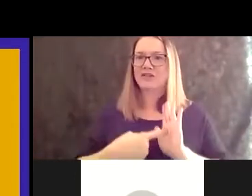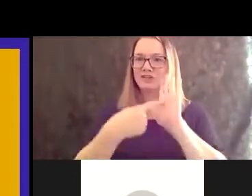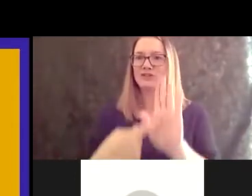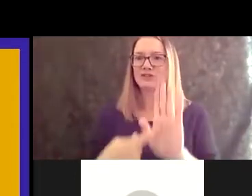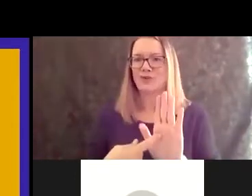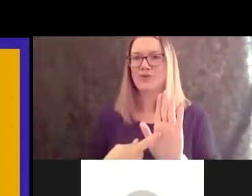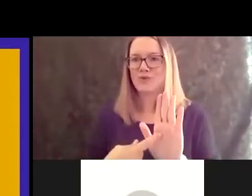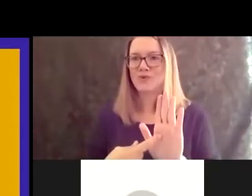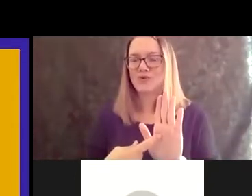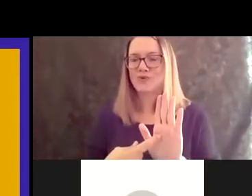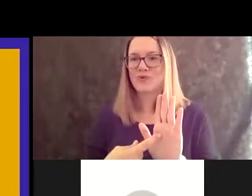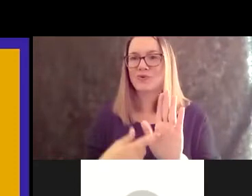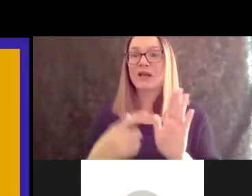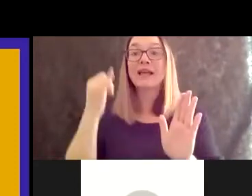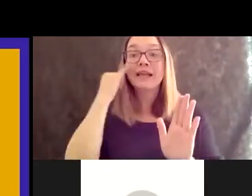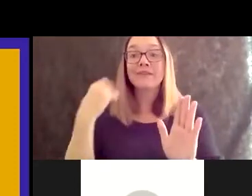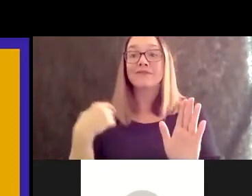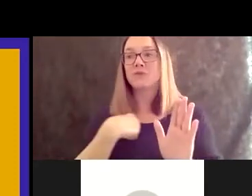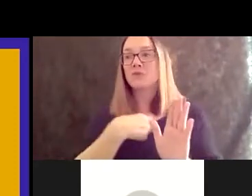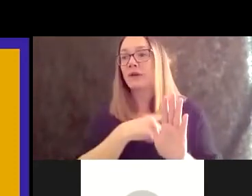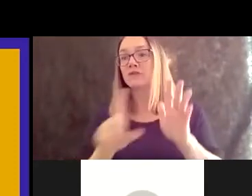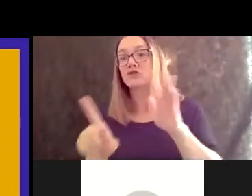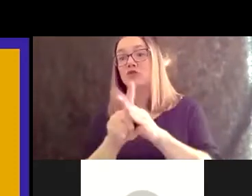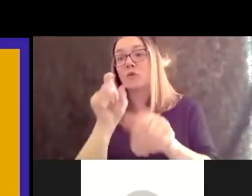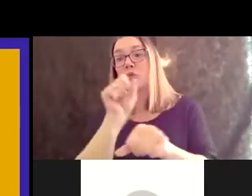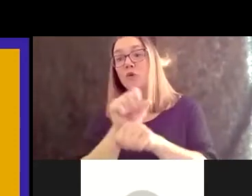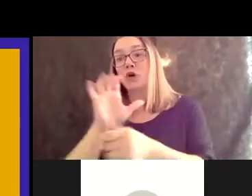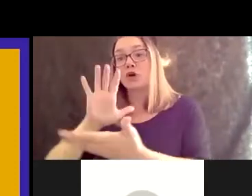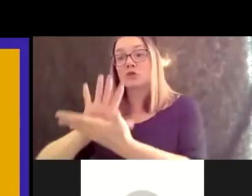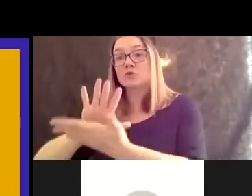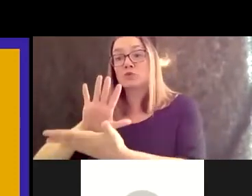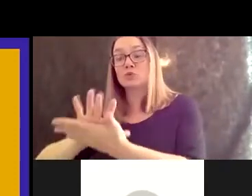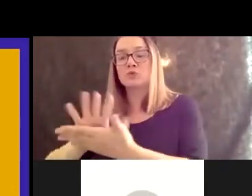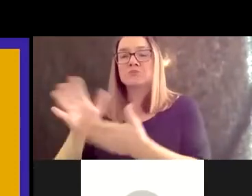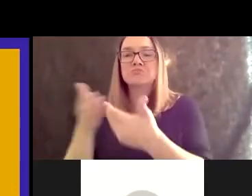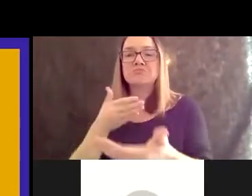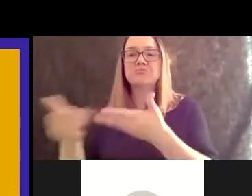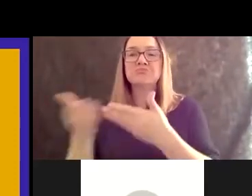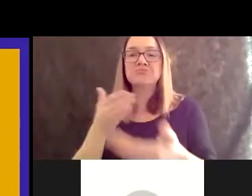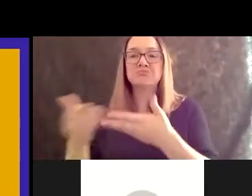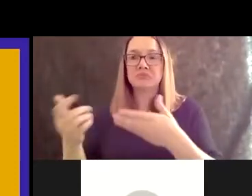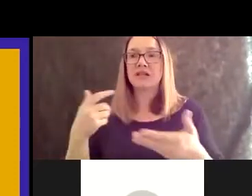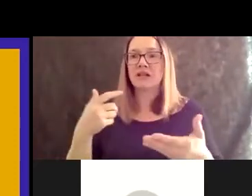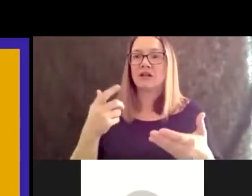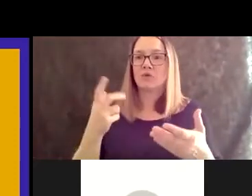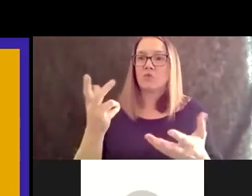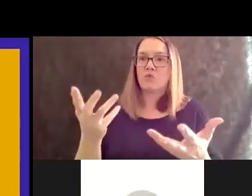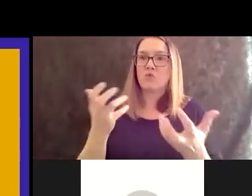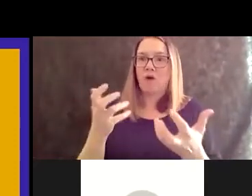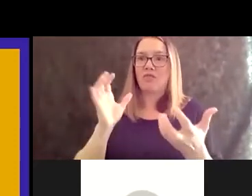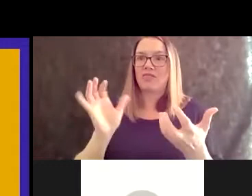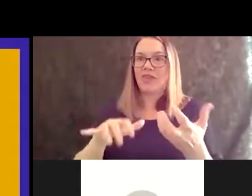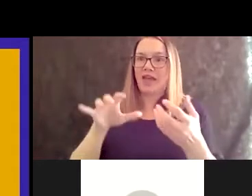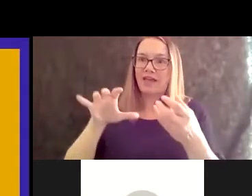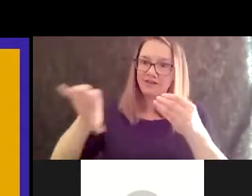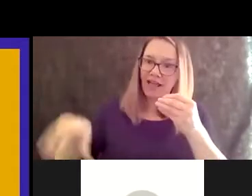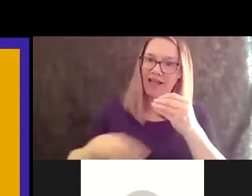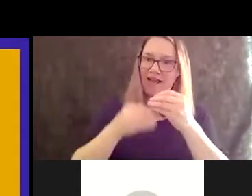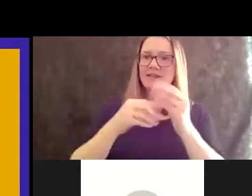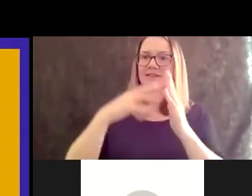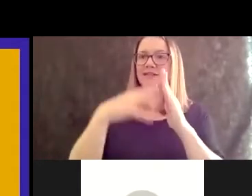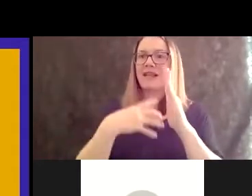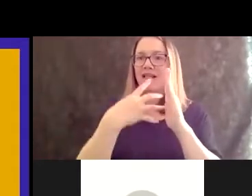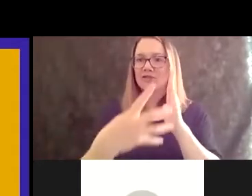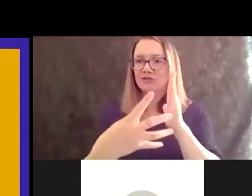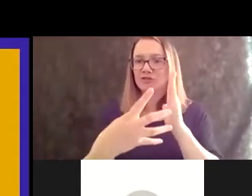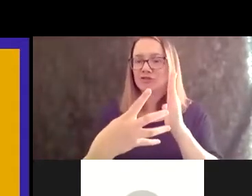or at work or any other endeavor. So schedule some time to play, put it in your calendar, make